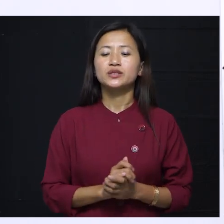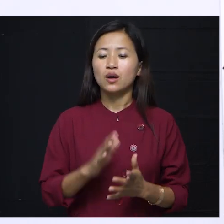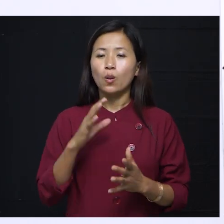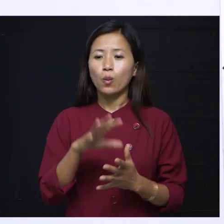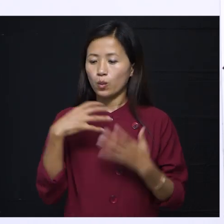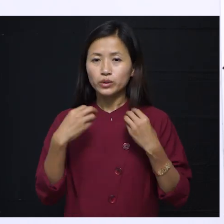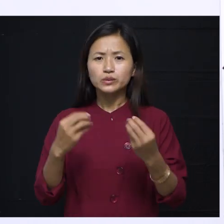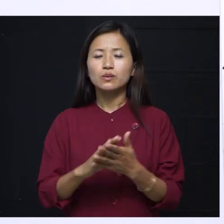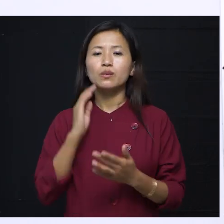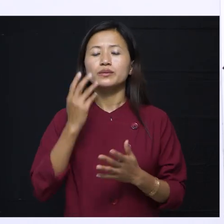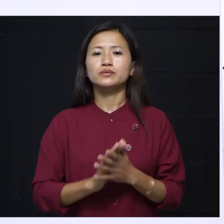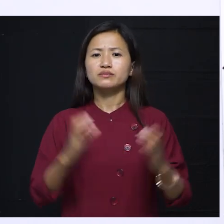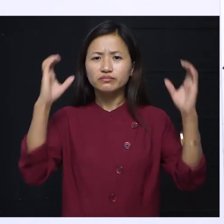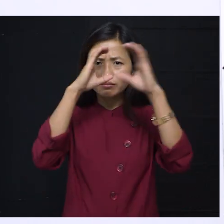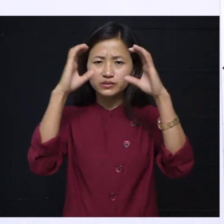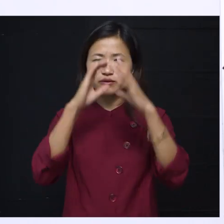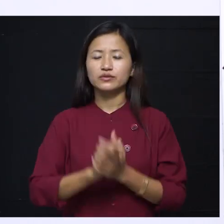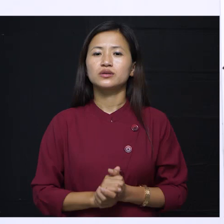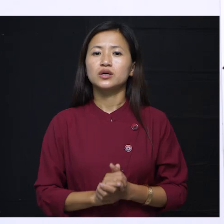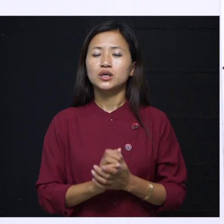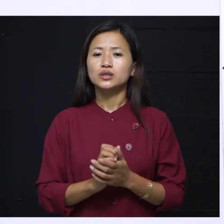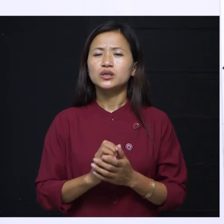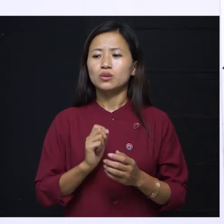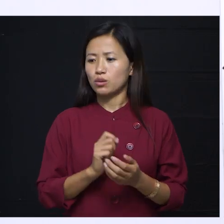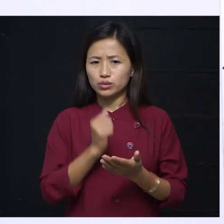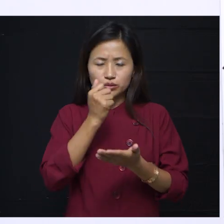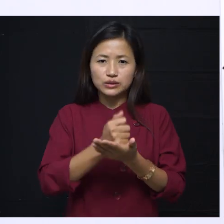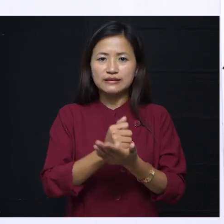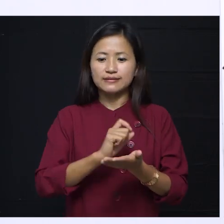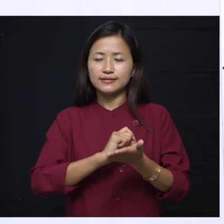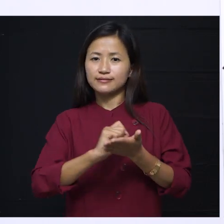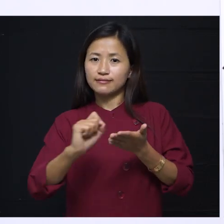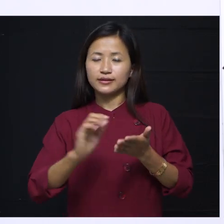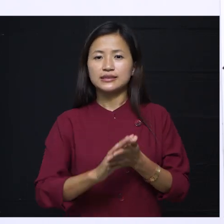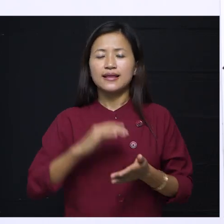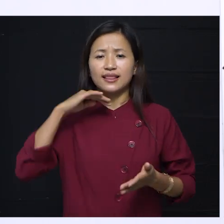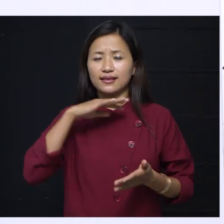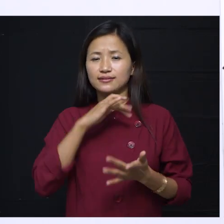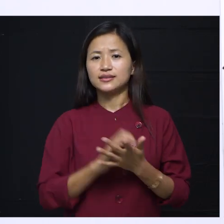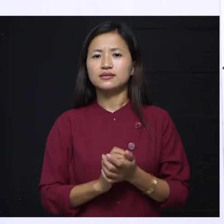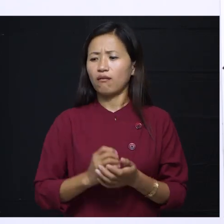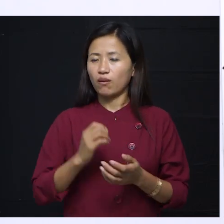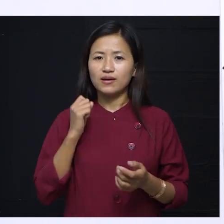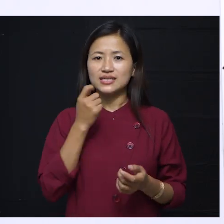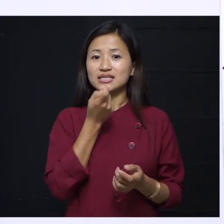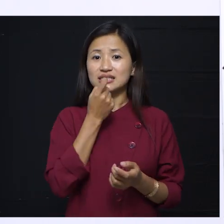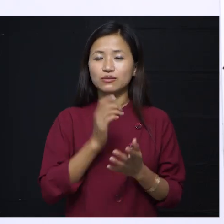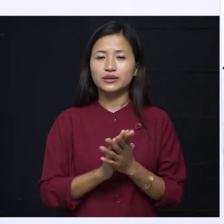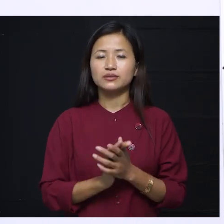to write it, you get confused. Should I write dirty first, or should I write white first? Or should I say it